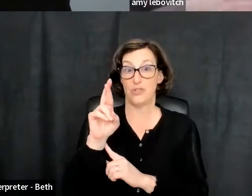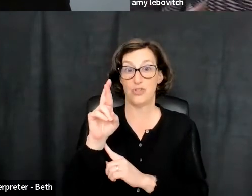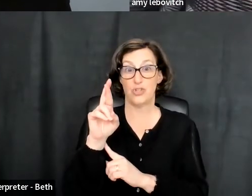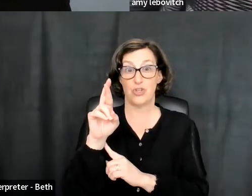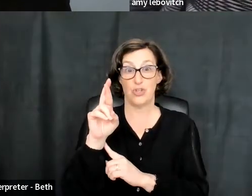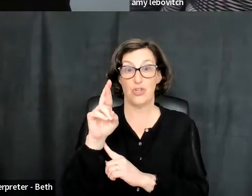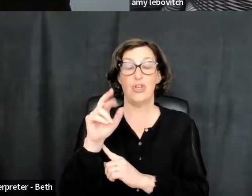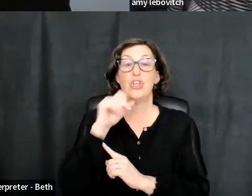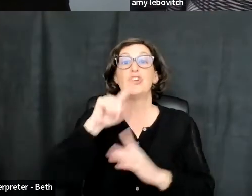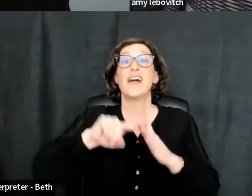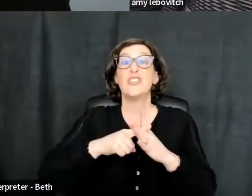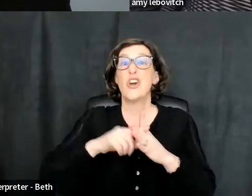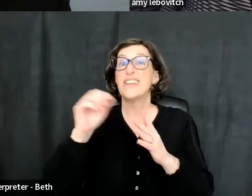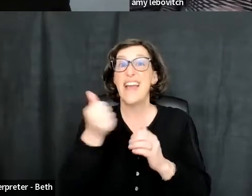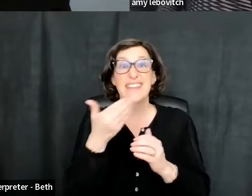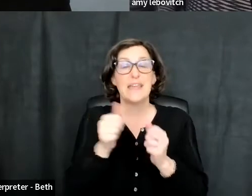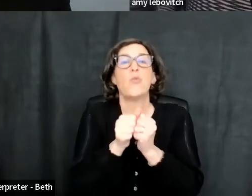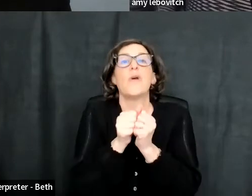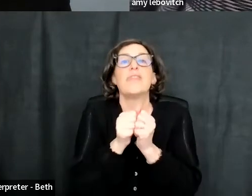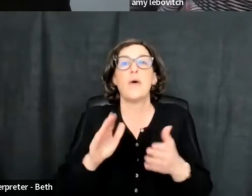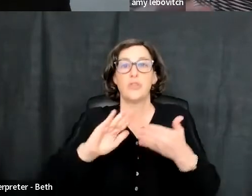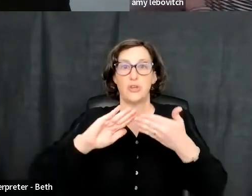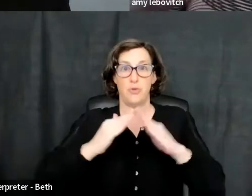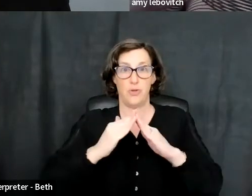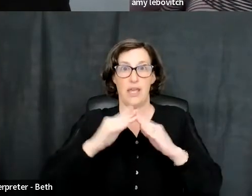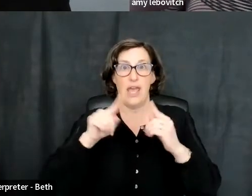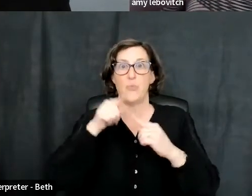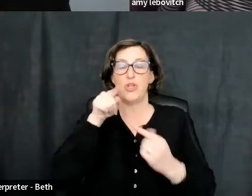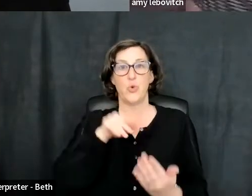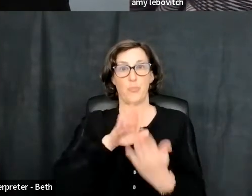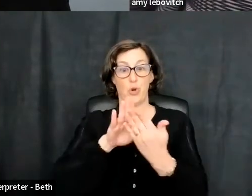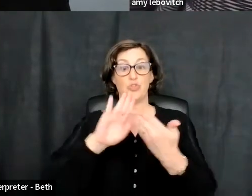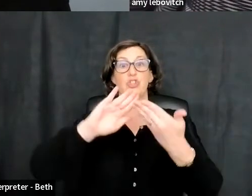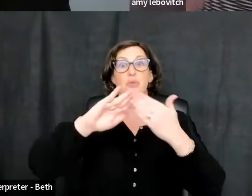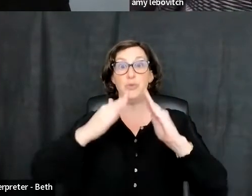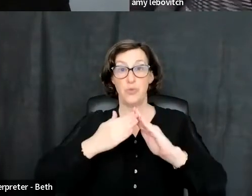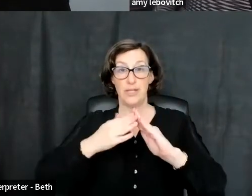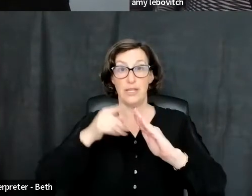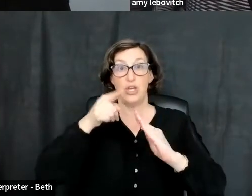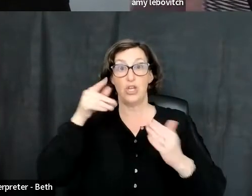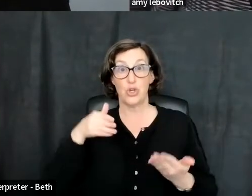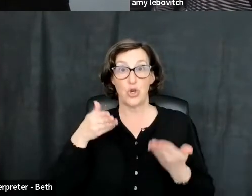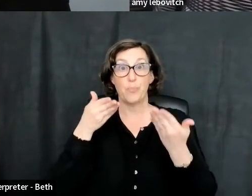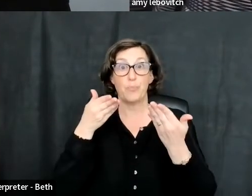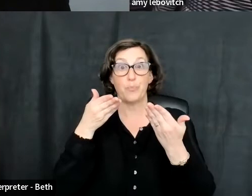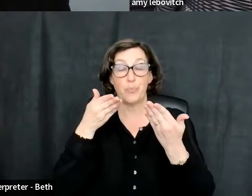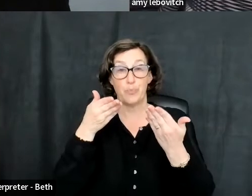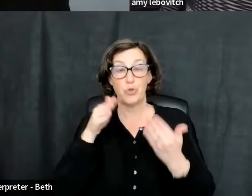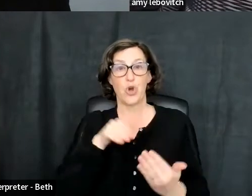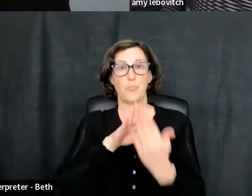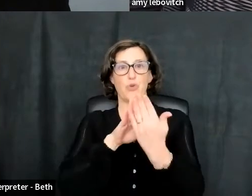anything without community, right? And when you're approaching community, you're approaching in a service. How can I help you? What do you